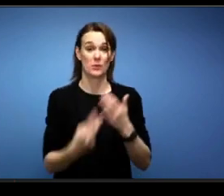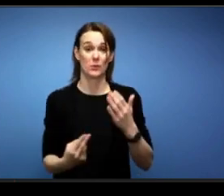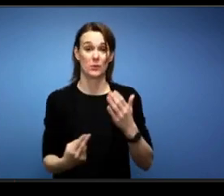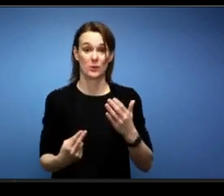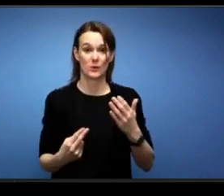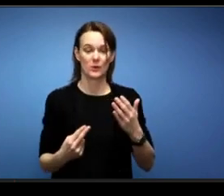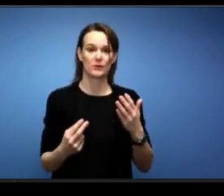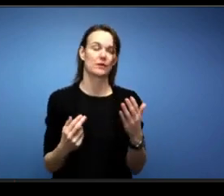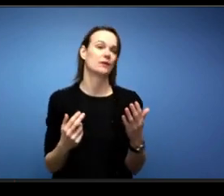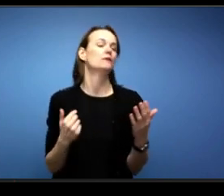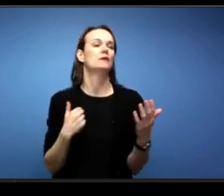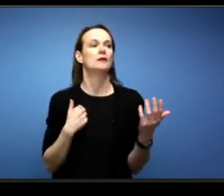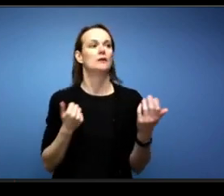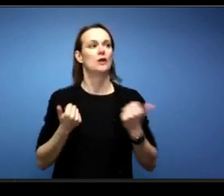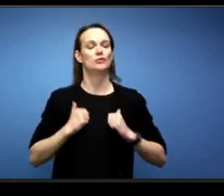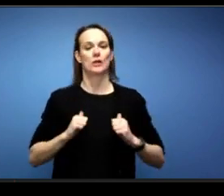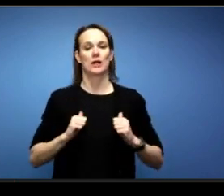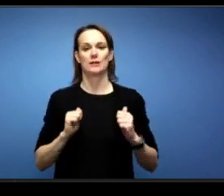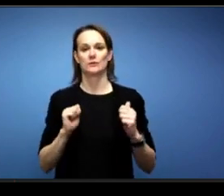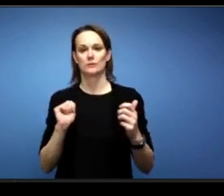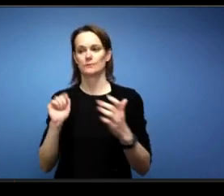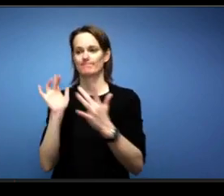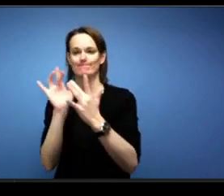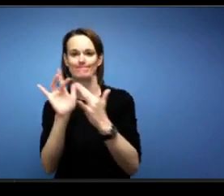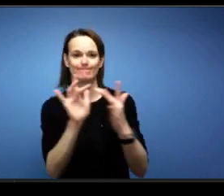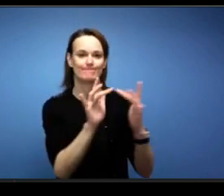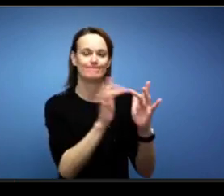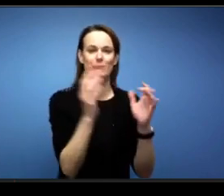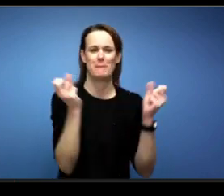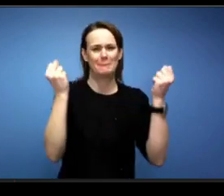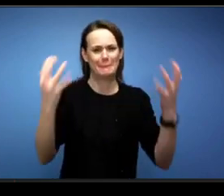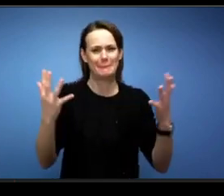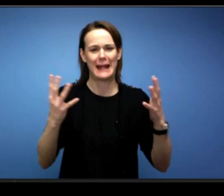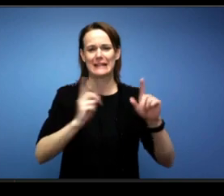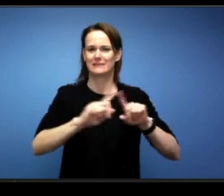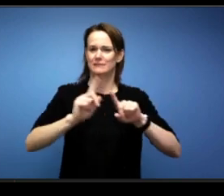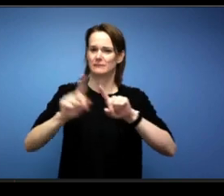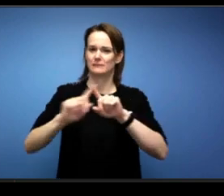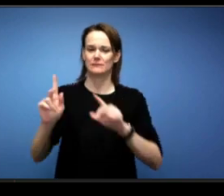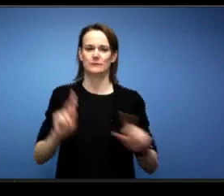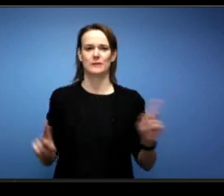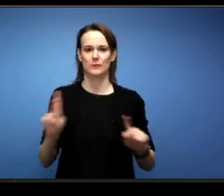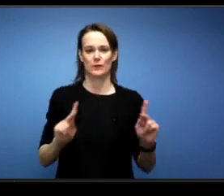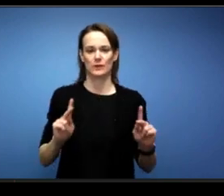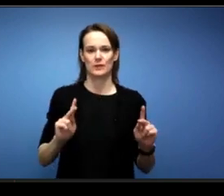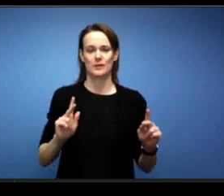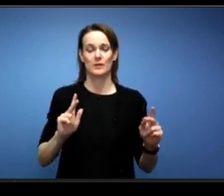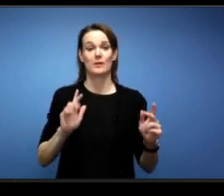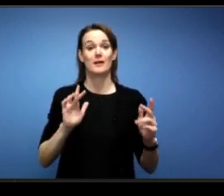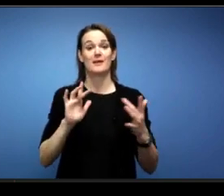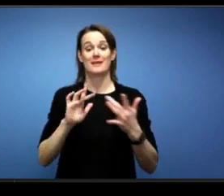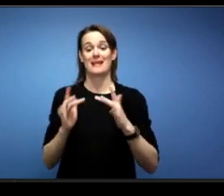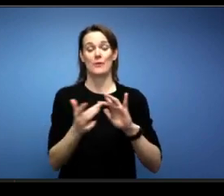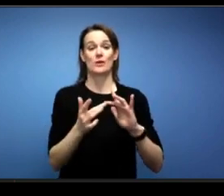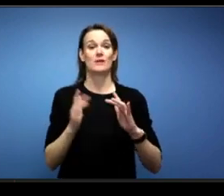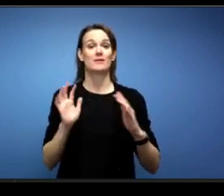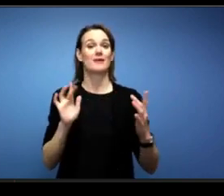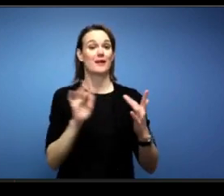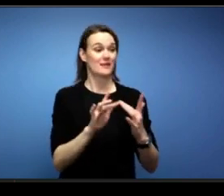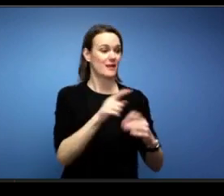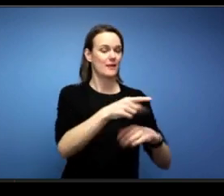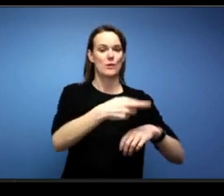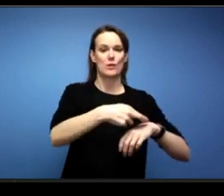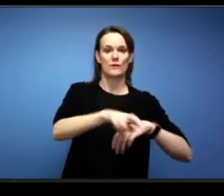to connect myself with many different people. So network contacts often will refer